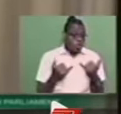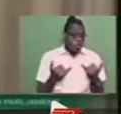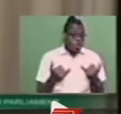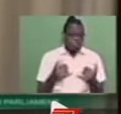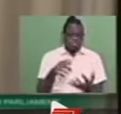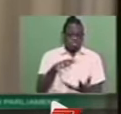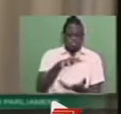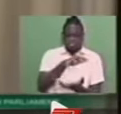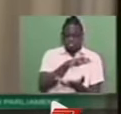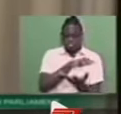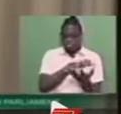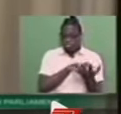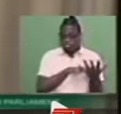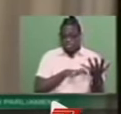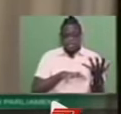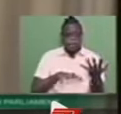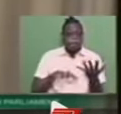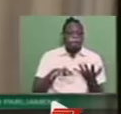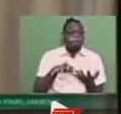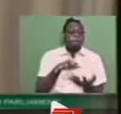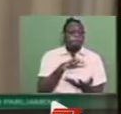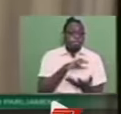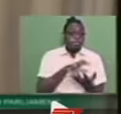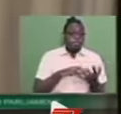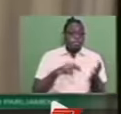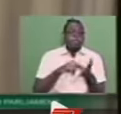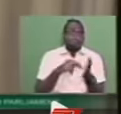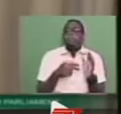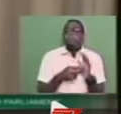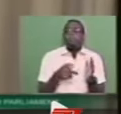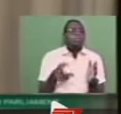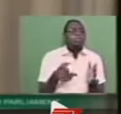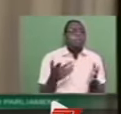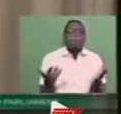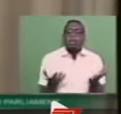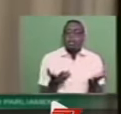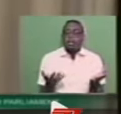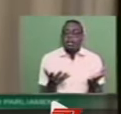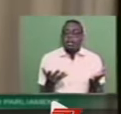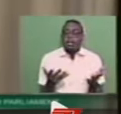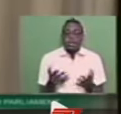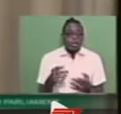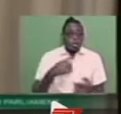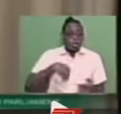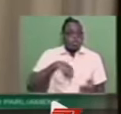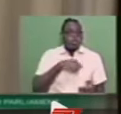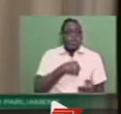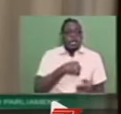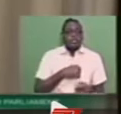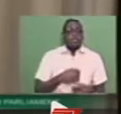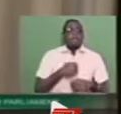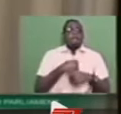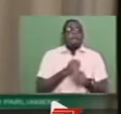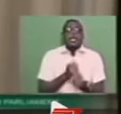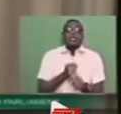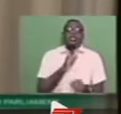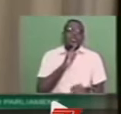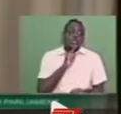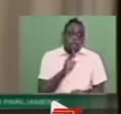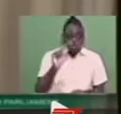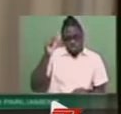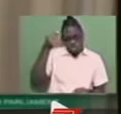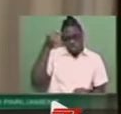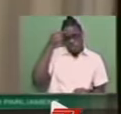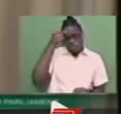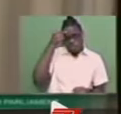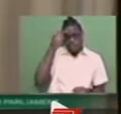being what it is, we soldier on to hold the government accountable as a loyal opposition of the Republic of